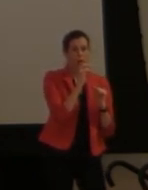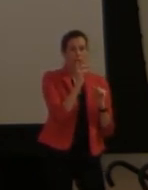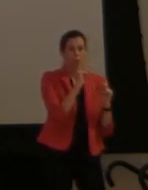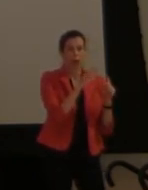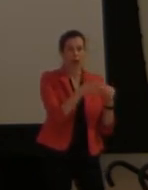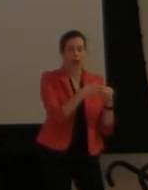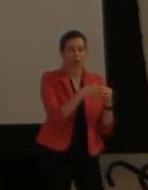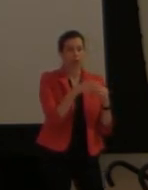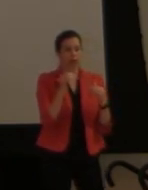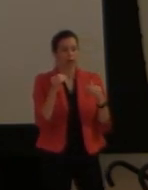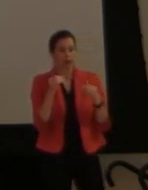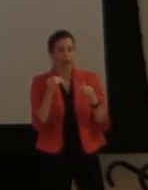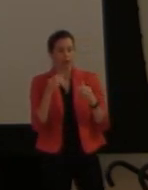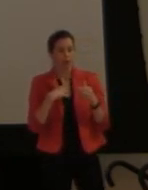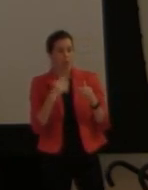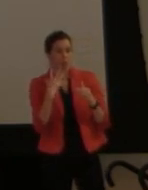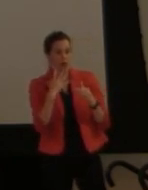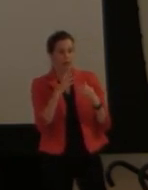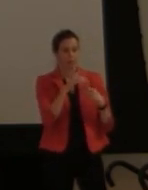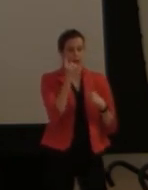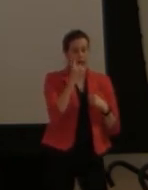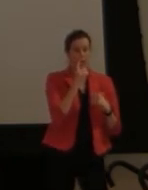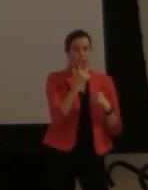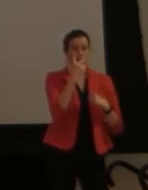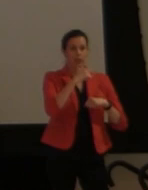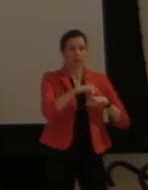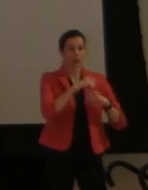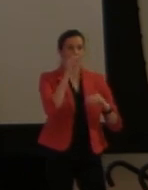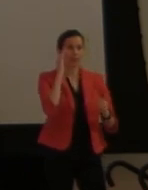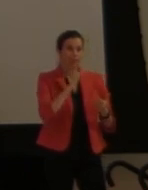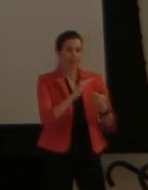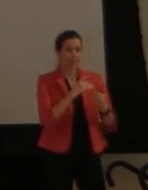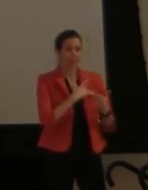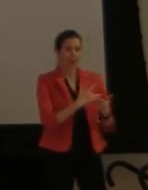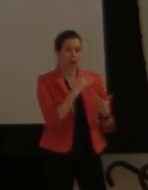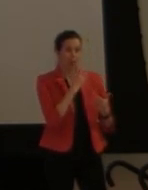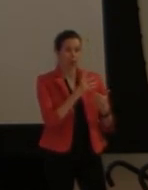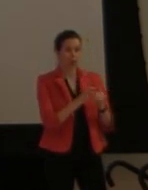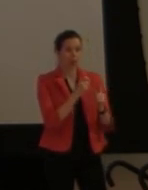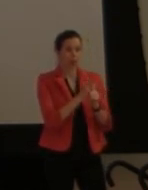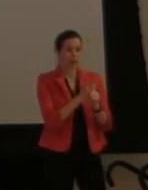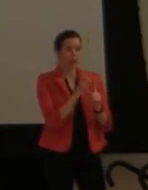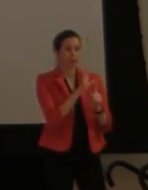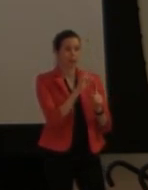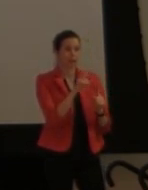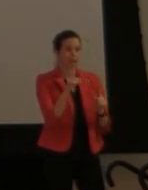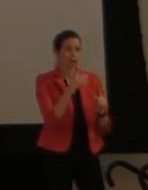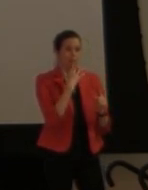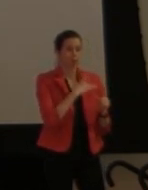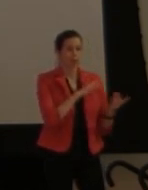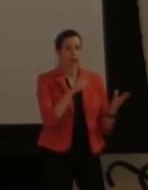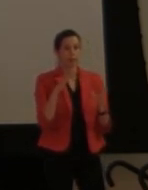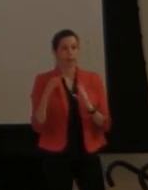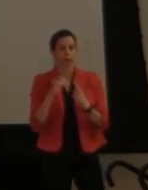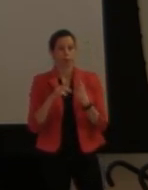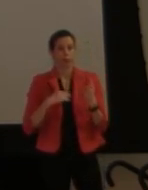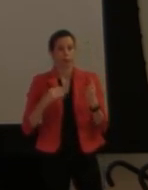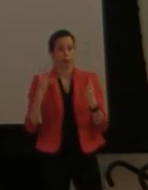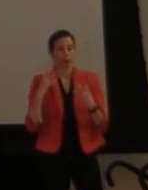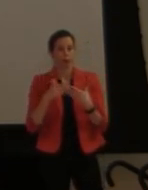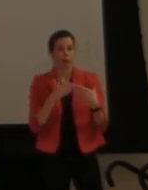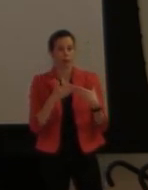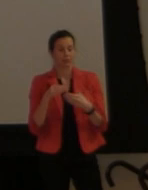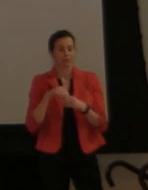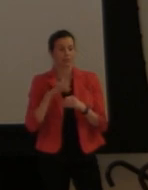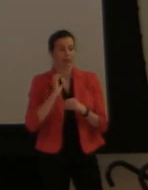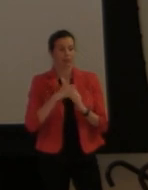where Black infants in the state are 3 times less likely to reach their first birthday as compared to white babies in the